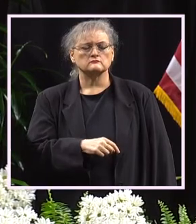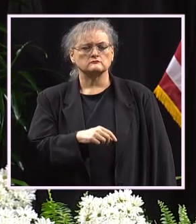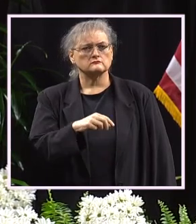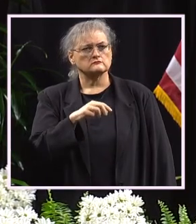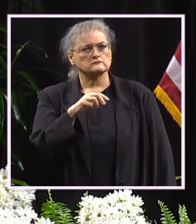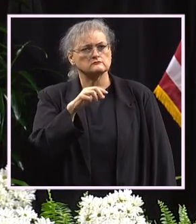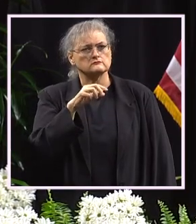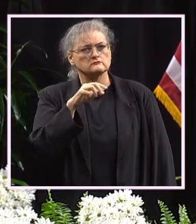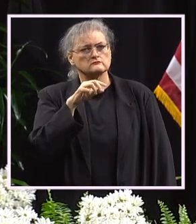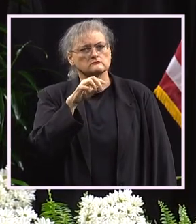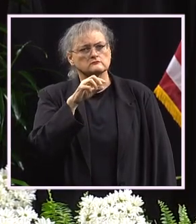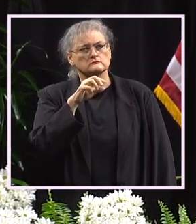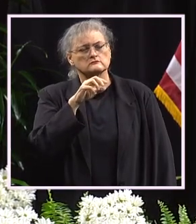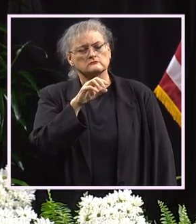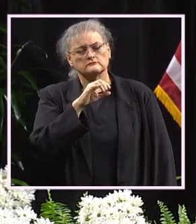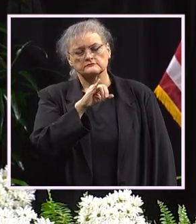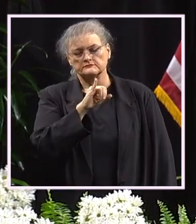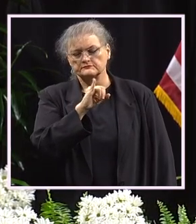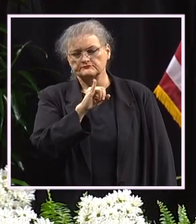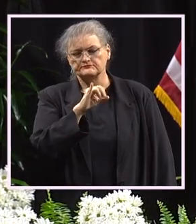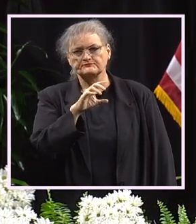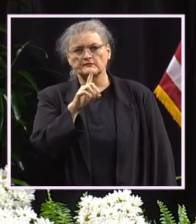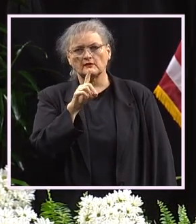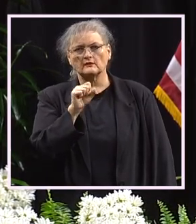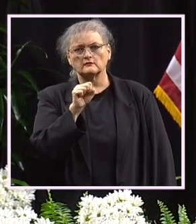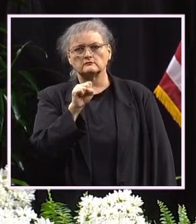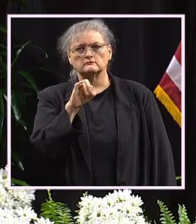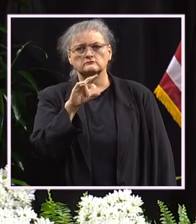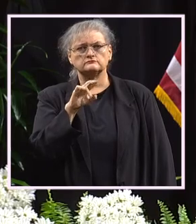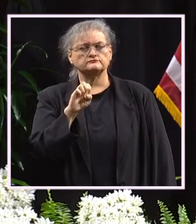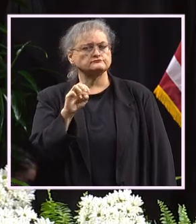Yesenia Desiree Martinez,